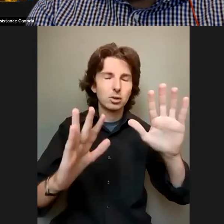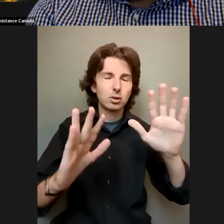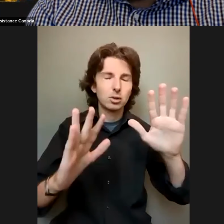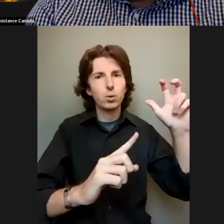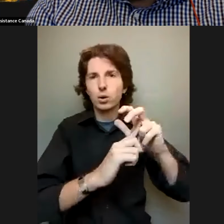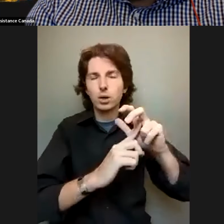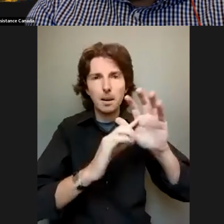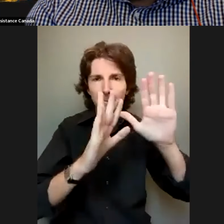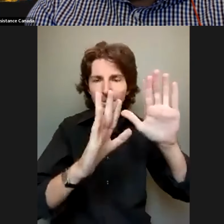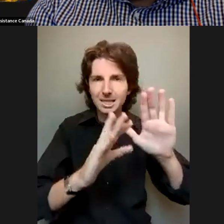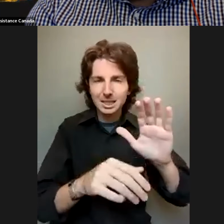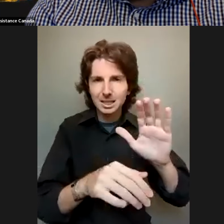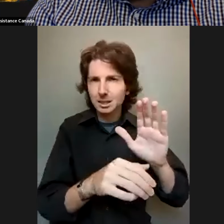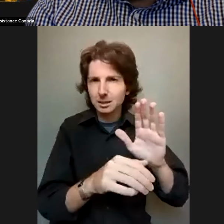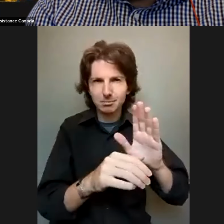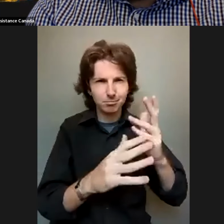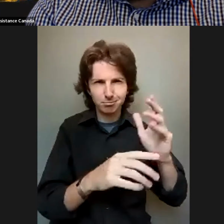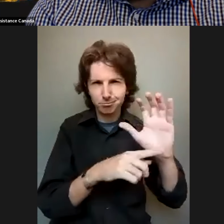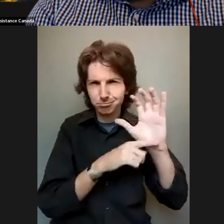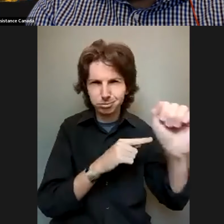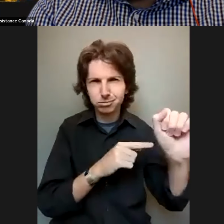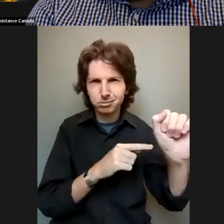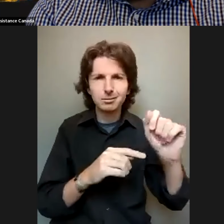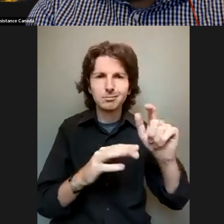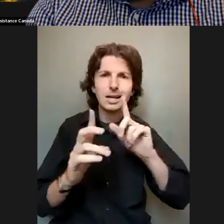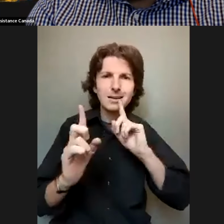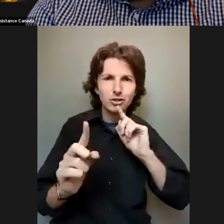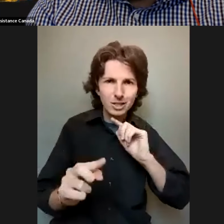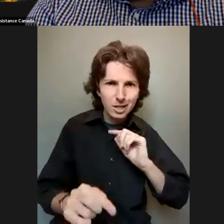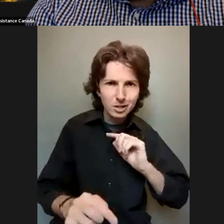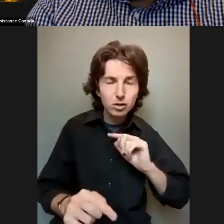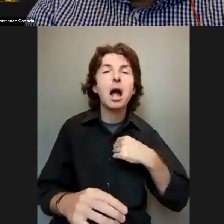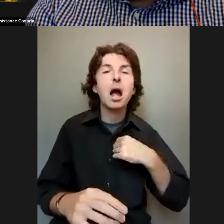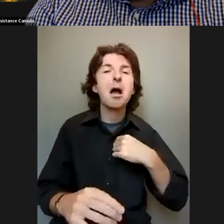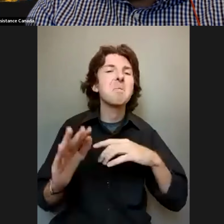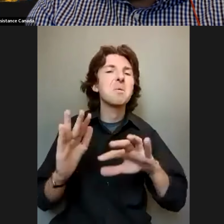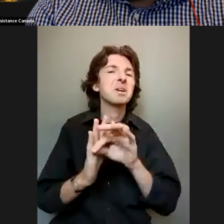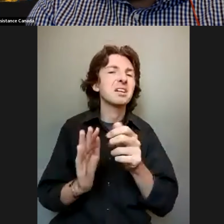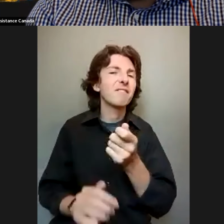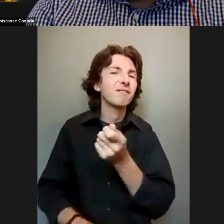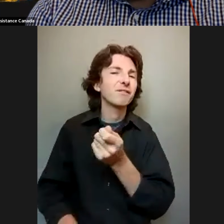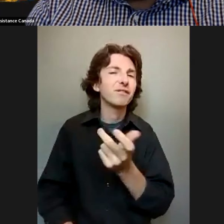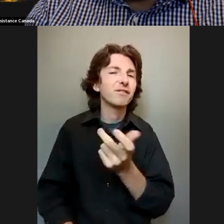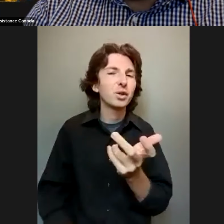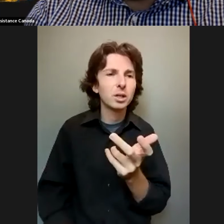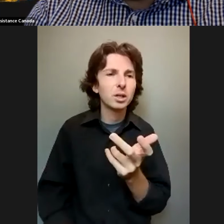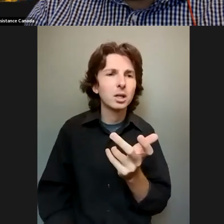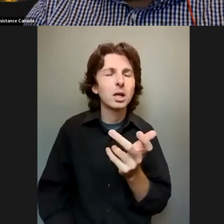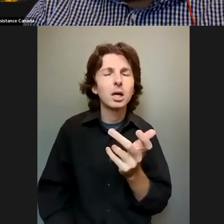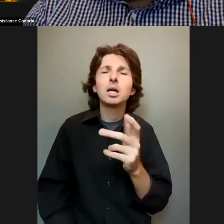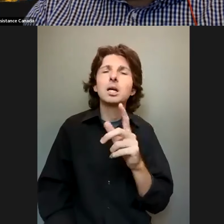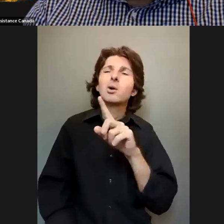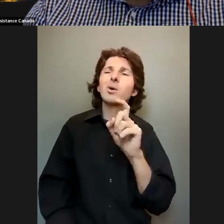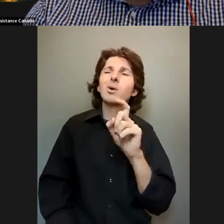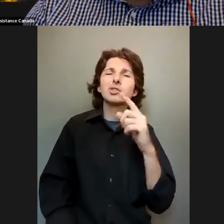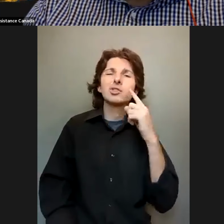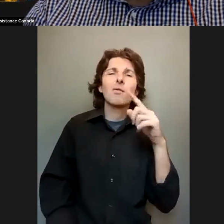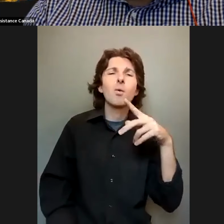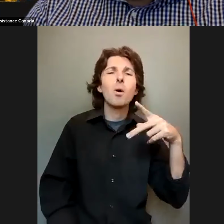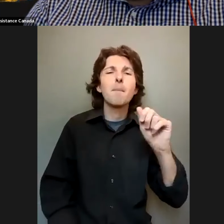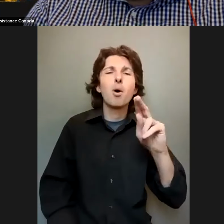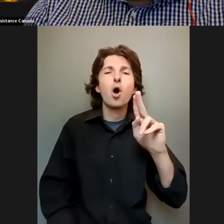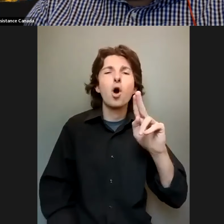chat. But here, I'll just pick out a few of them. We had a question from Pauline asking, saying